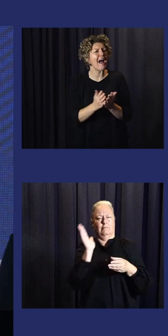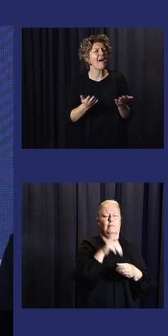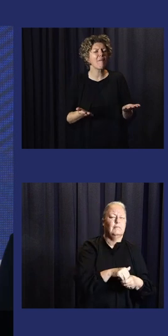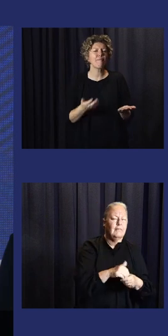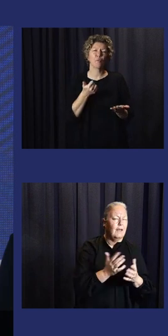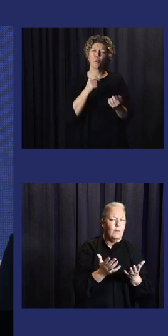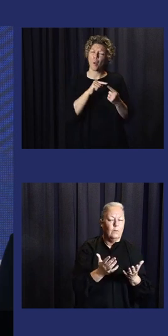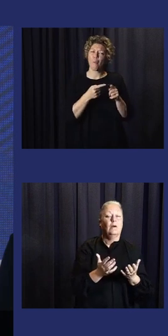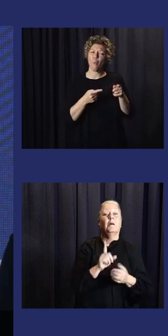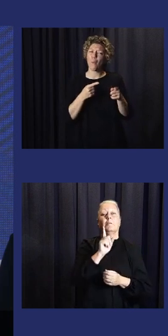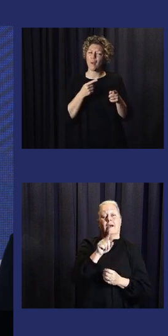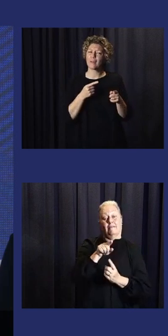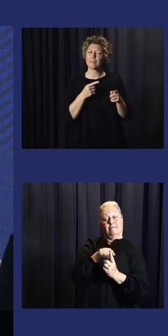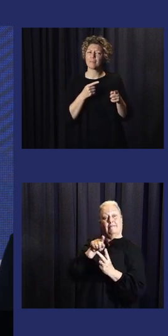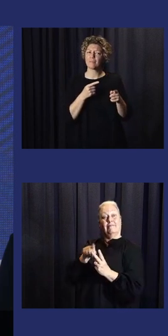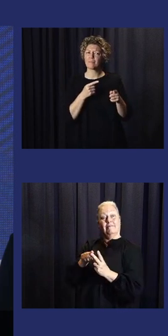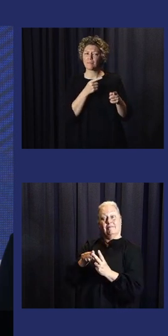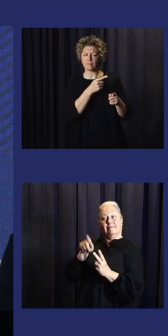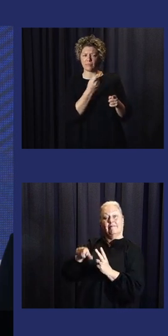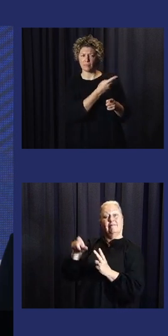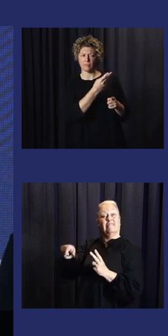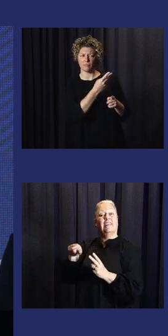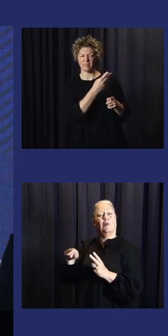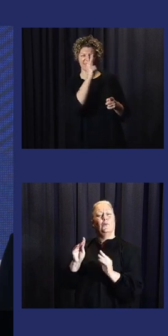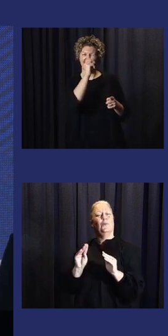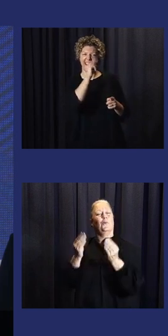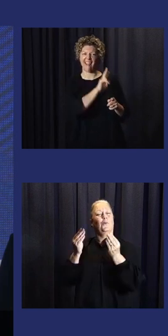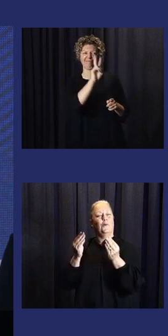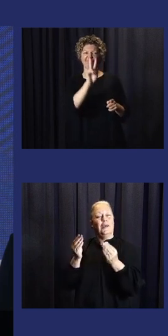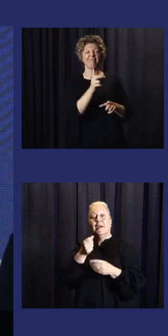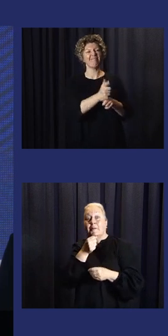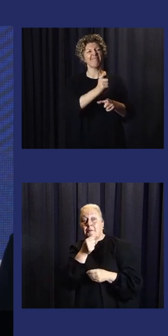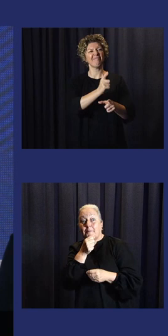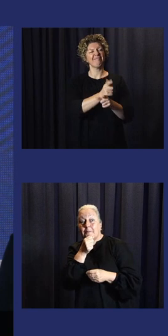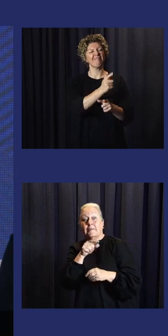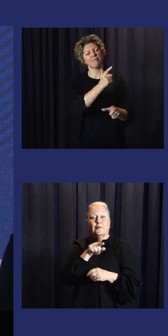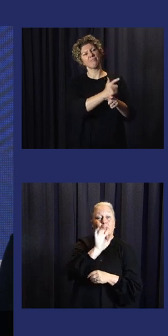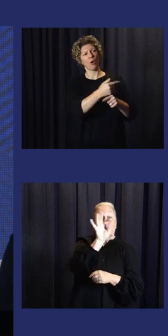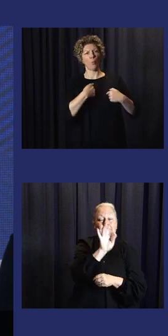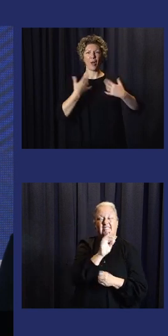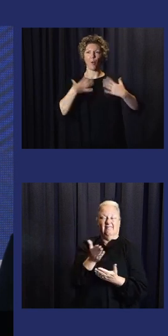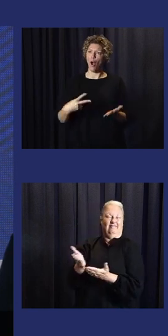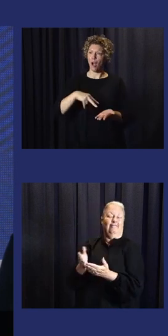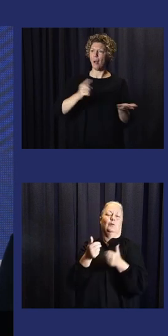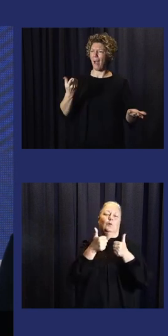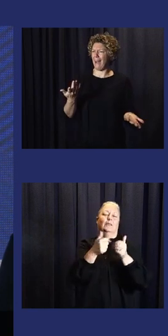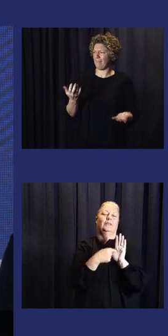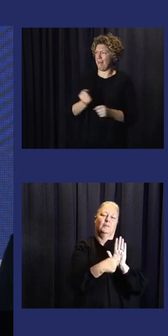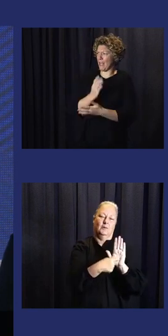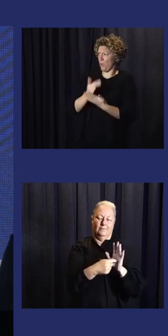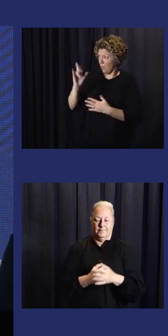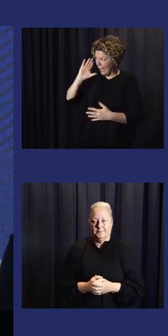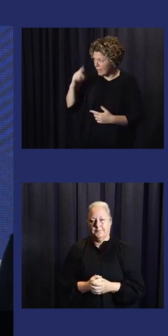a good point that was raised by our two representatives of youth here. Well, the